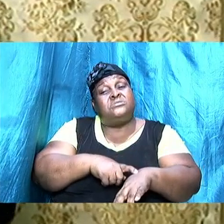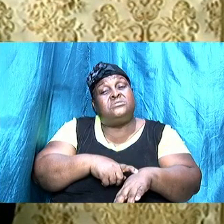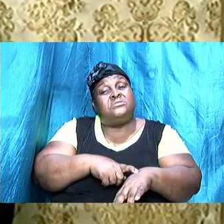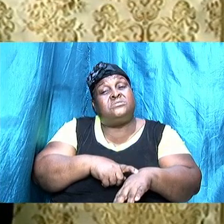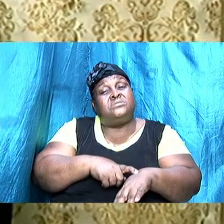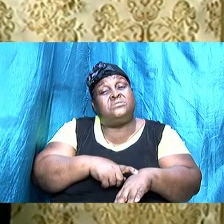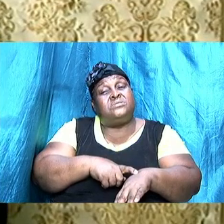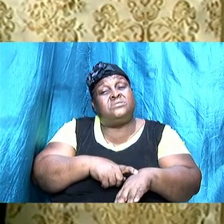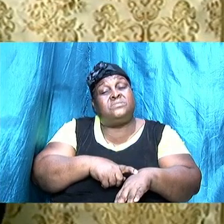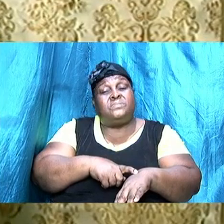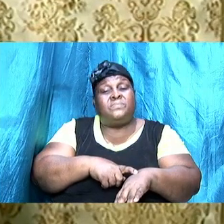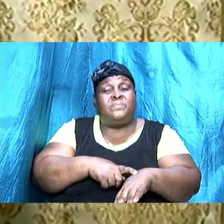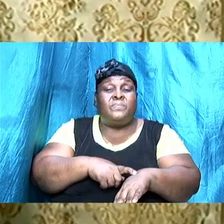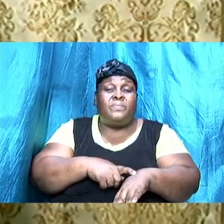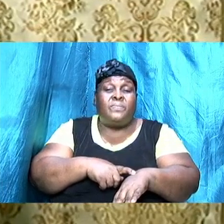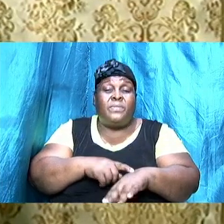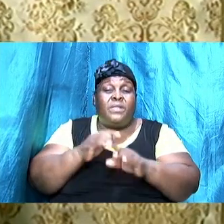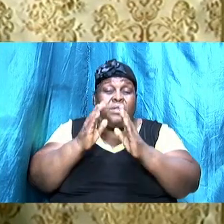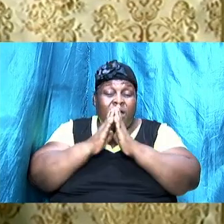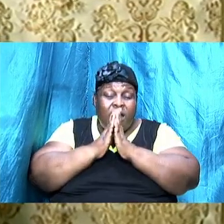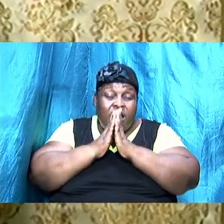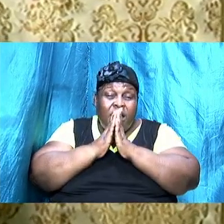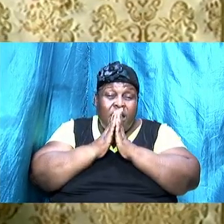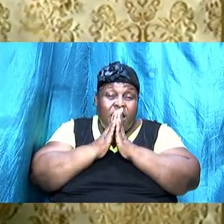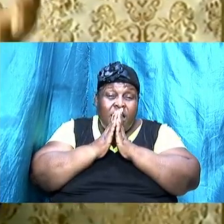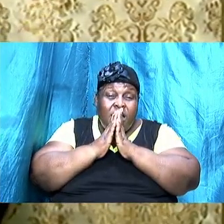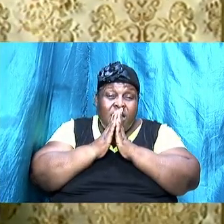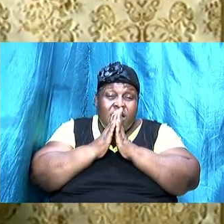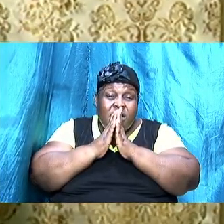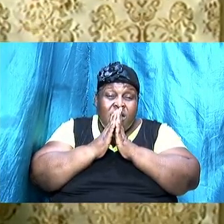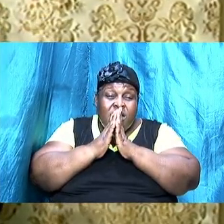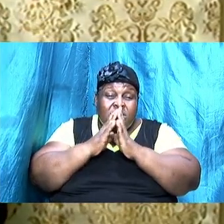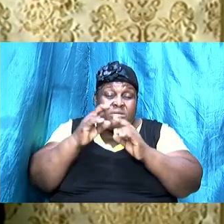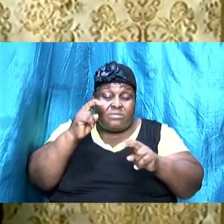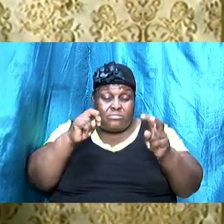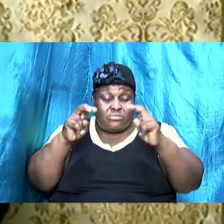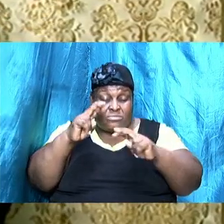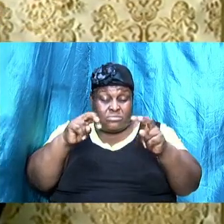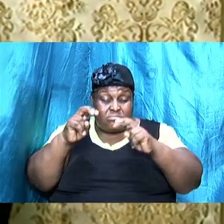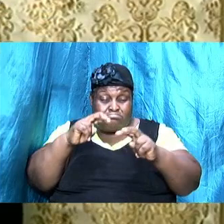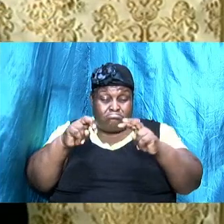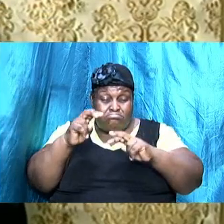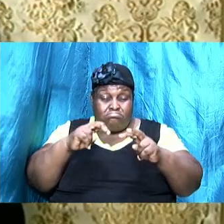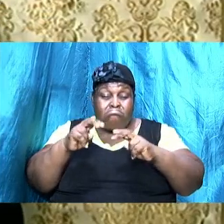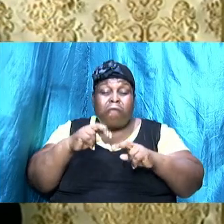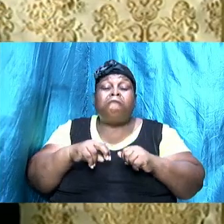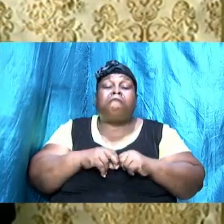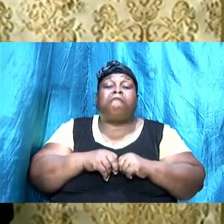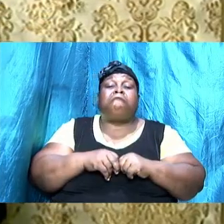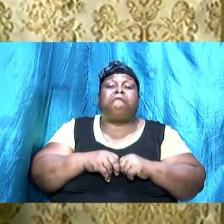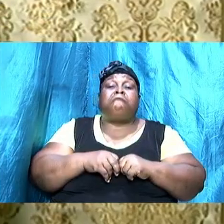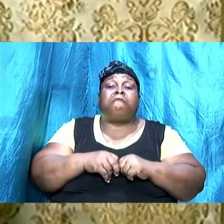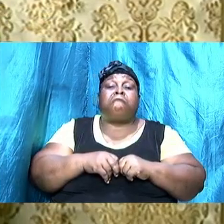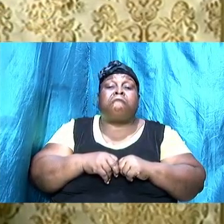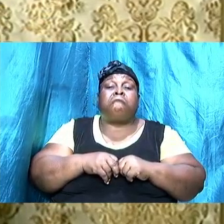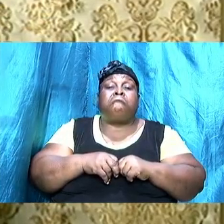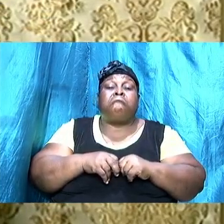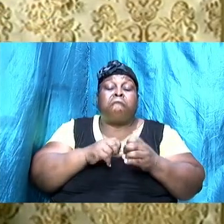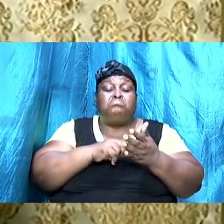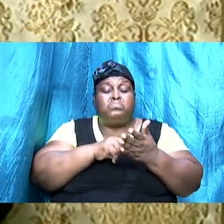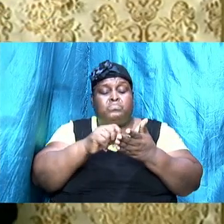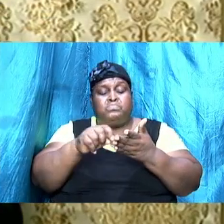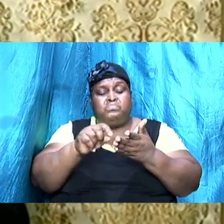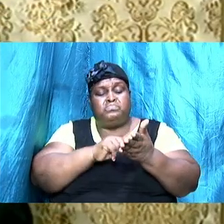And I therefore ask us to go back through the notes. I did say we can go over everything or through the series so that we can pick up and